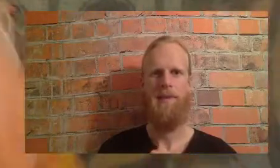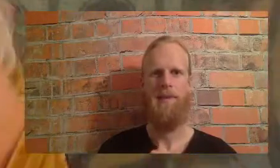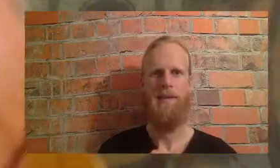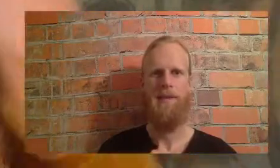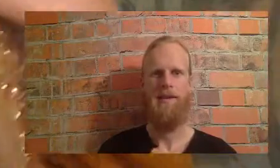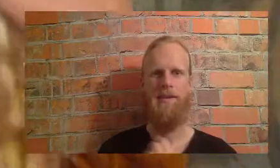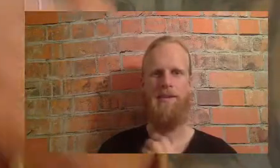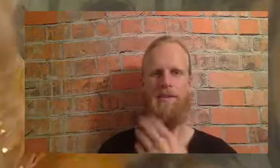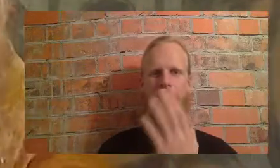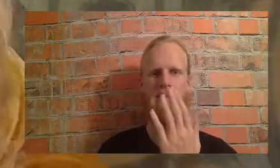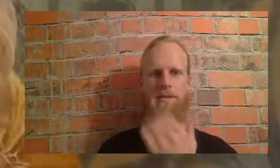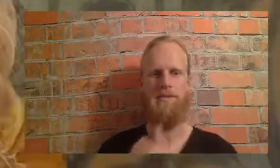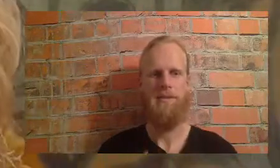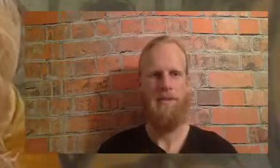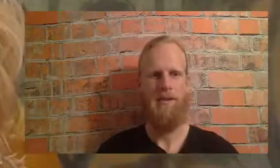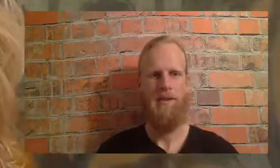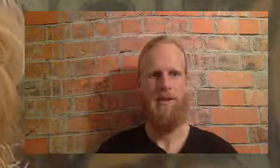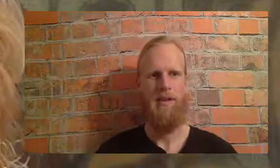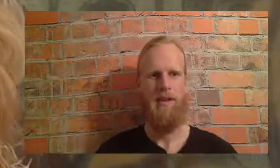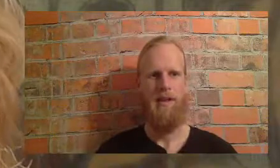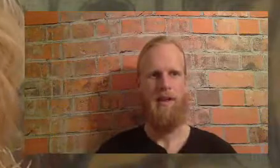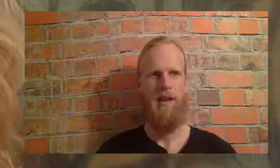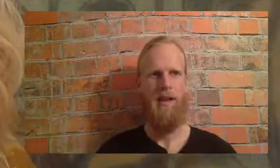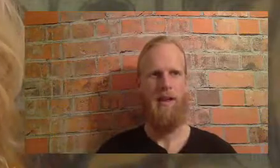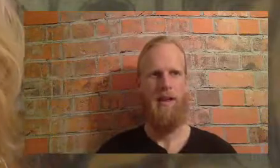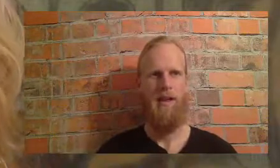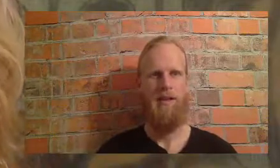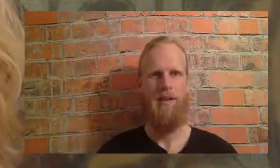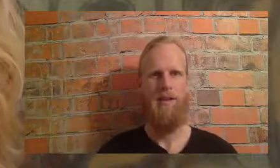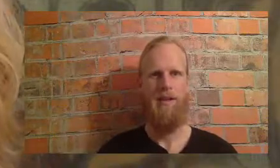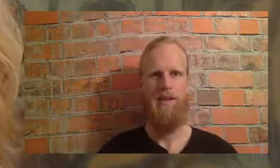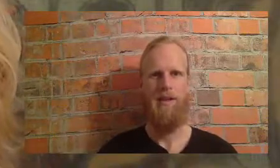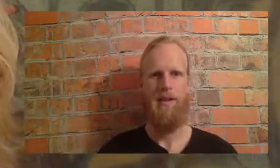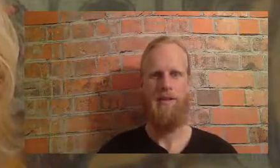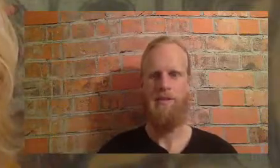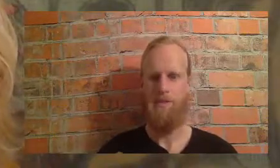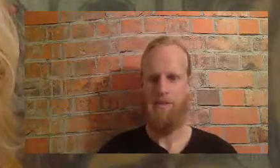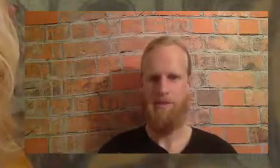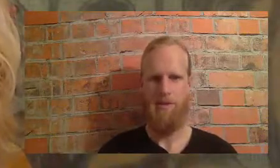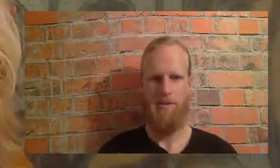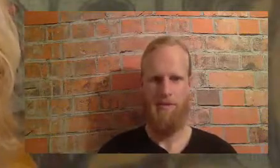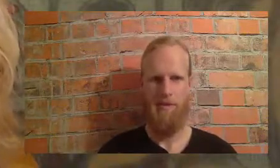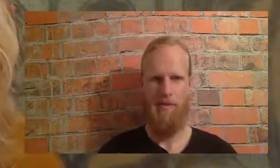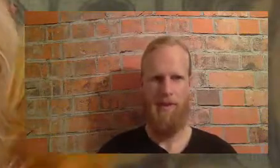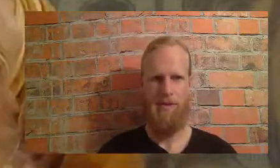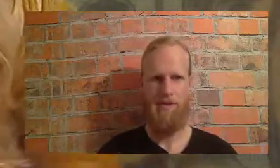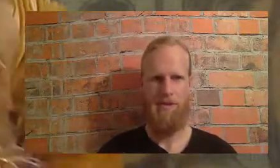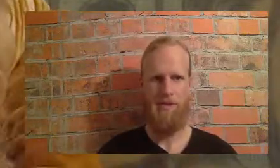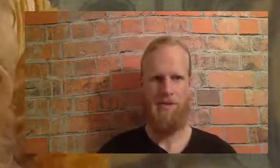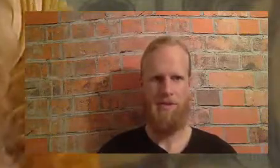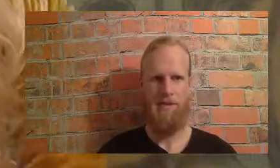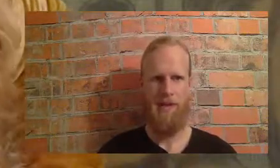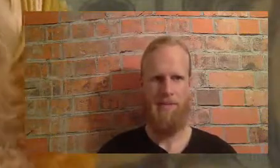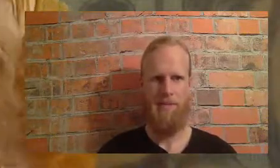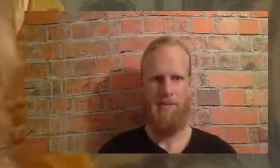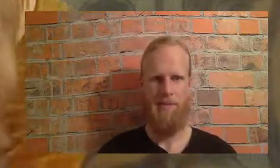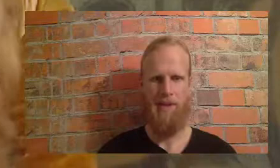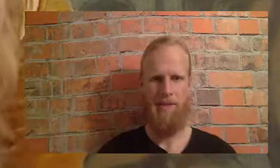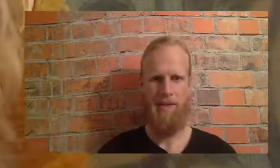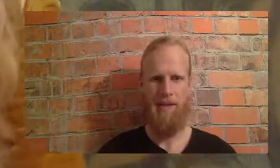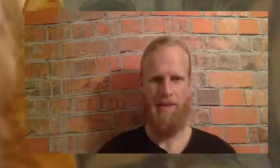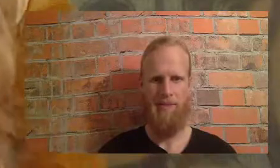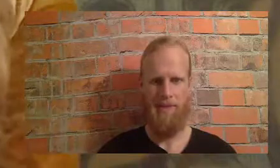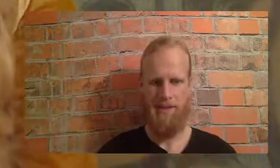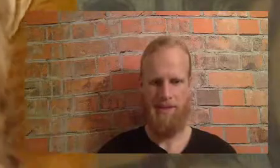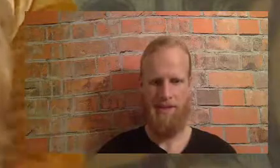well. And we think, wow, I'm going to miss out on a lot of love. Tap the side of the ribs.